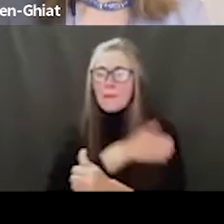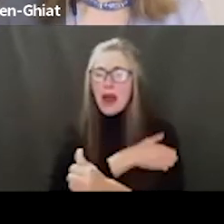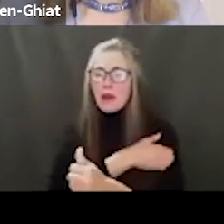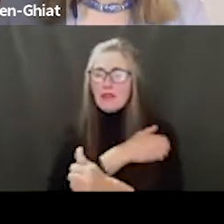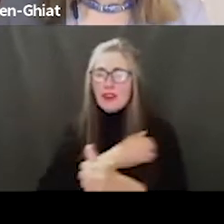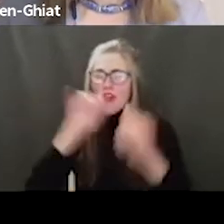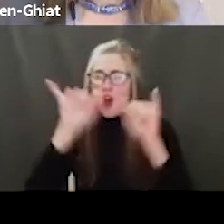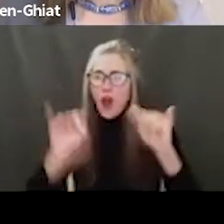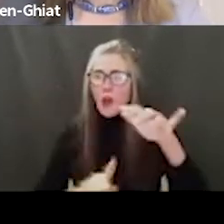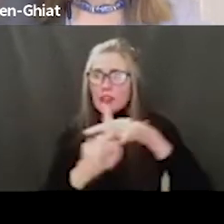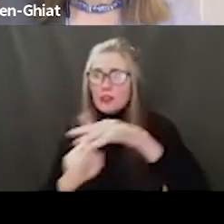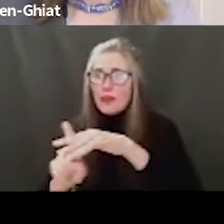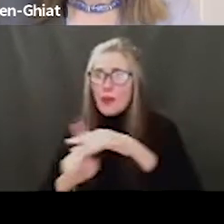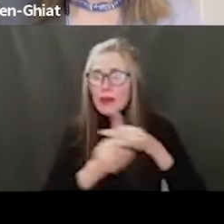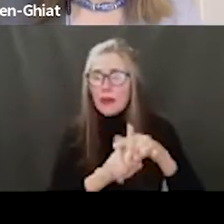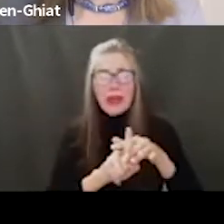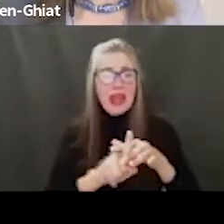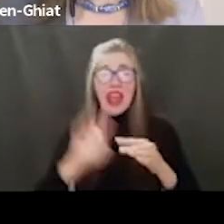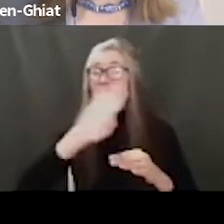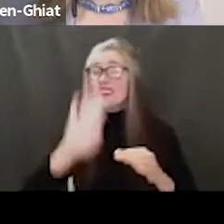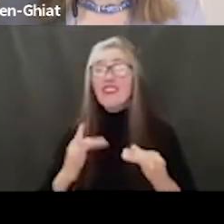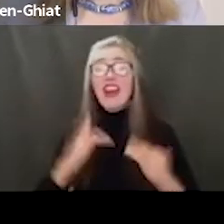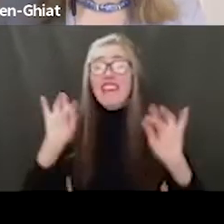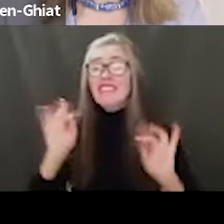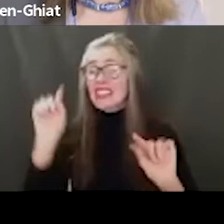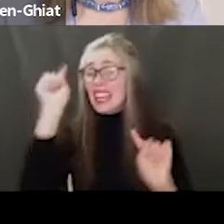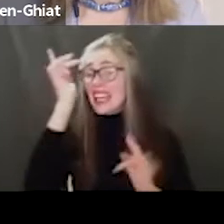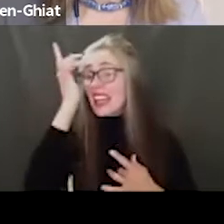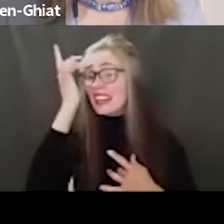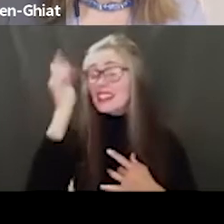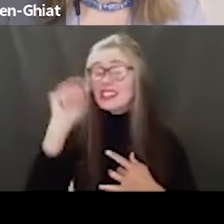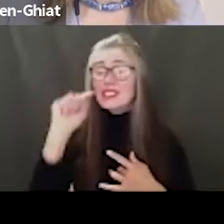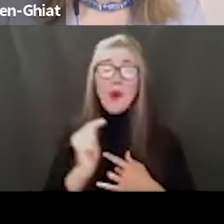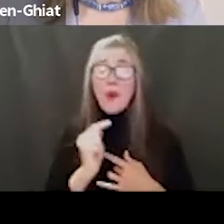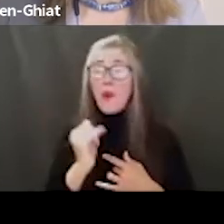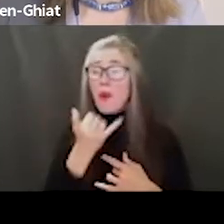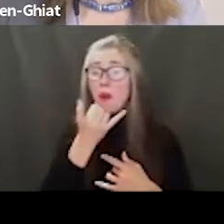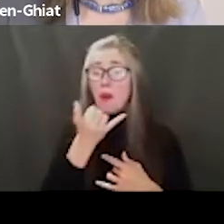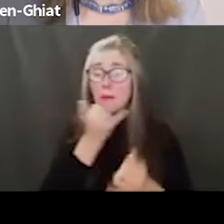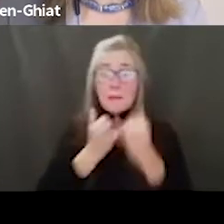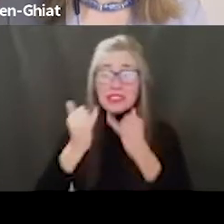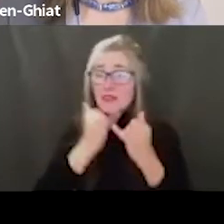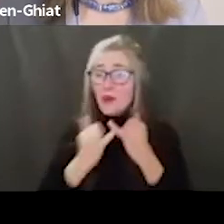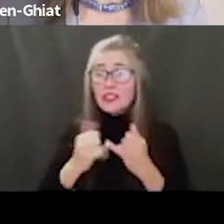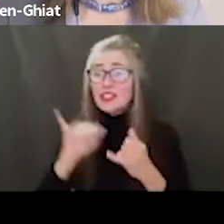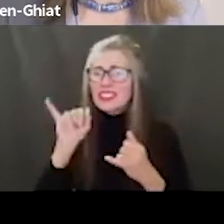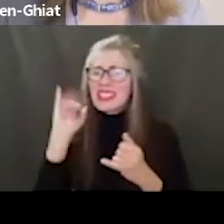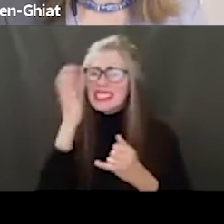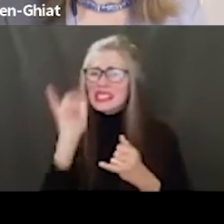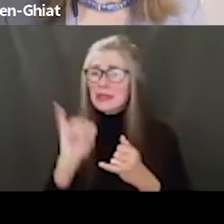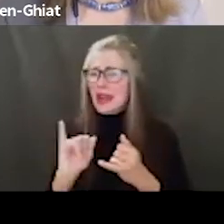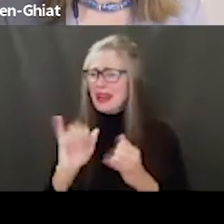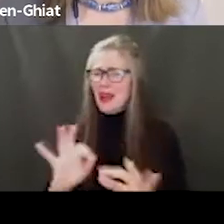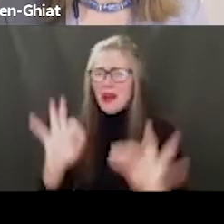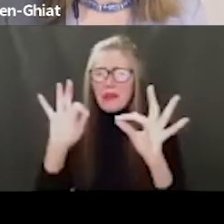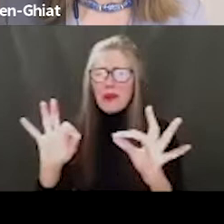often undefeated by misfortunes or illnesses that might fell ordinary mortals. And they very